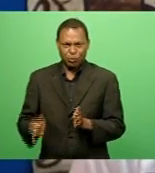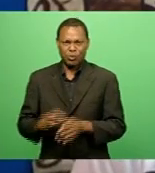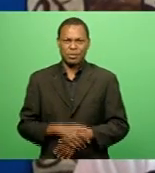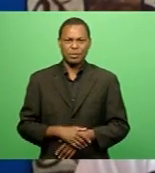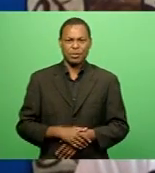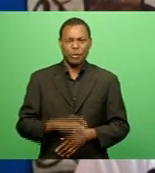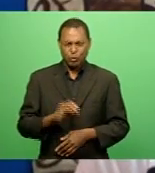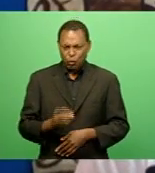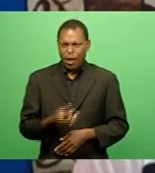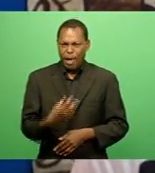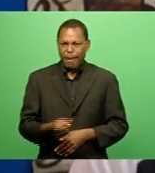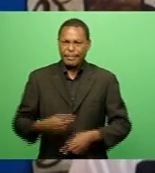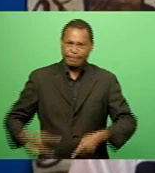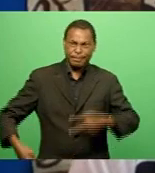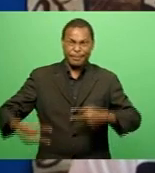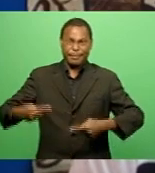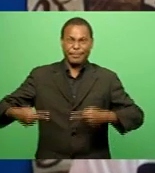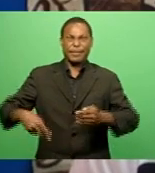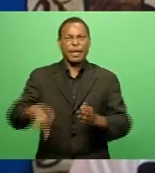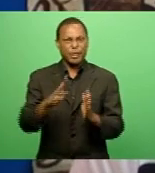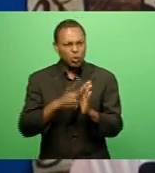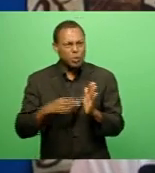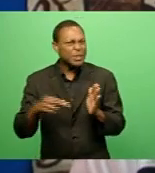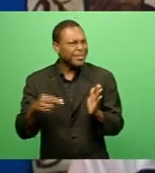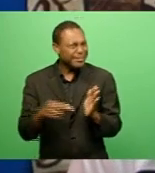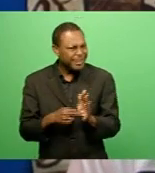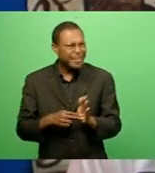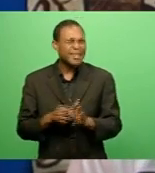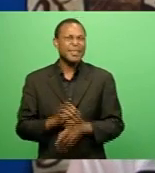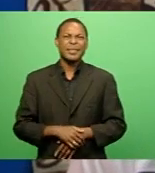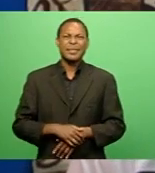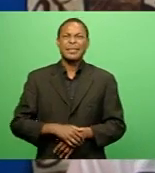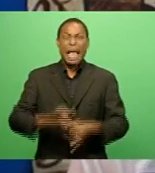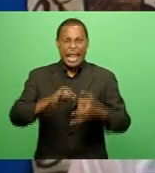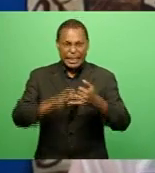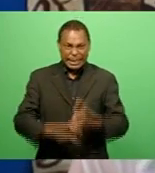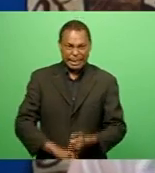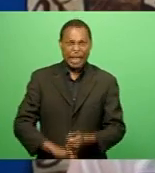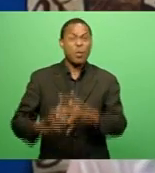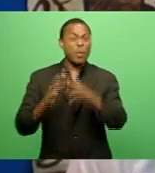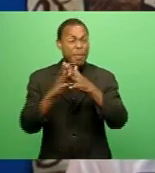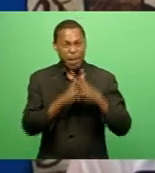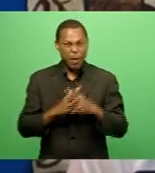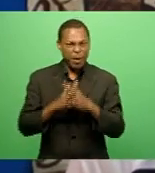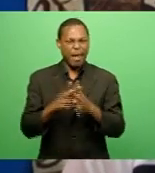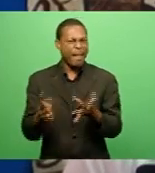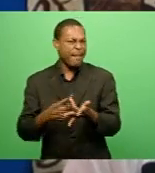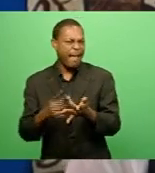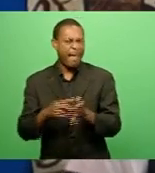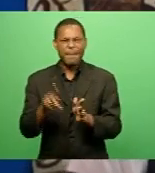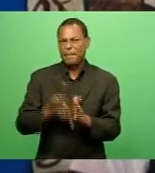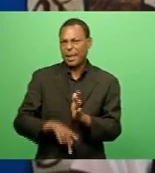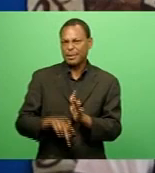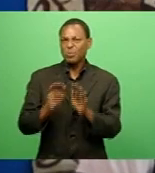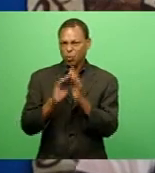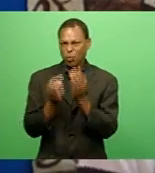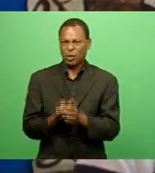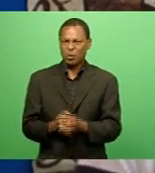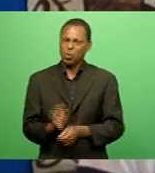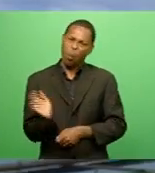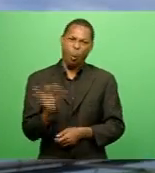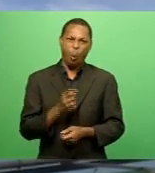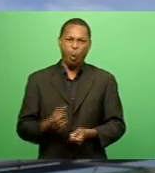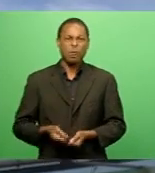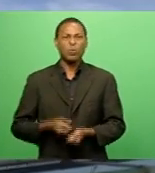Zealand, Chile, with South America and some other parts of the world. We all supply to the